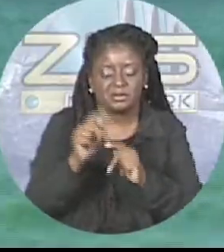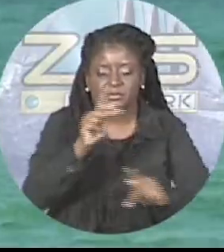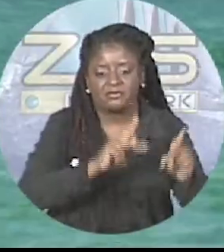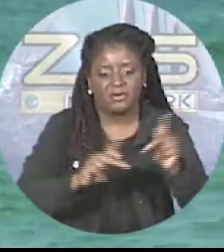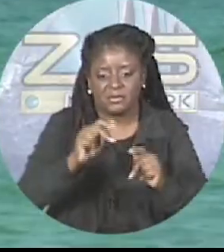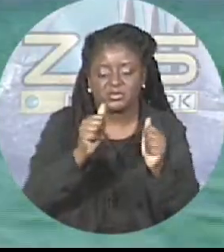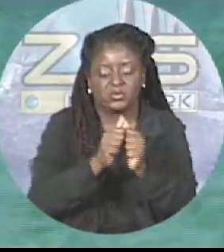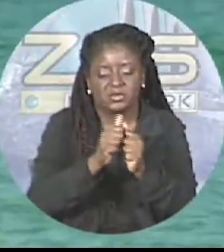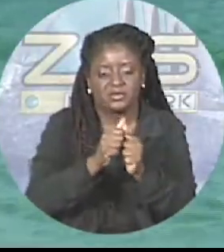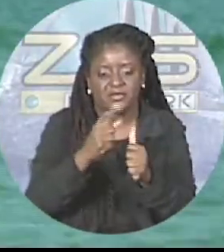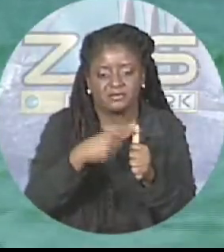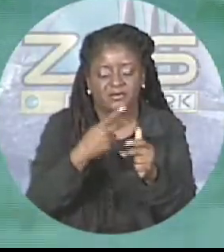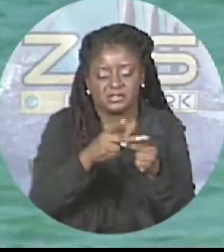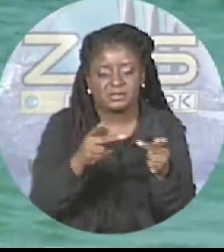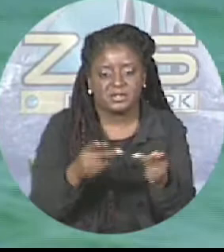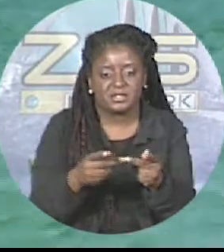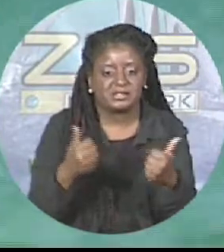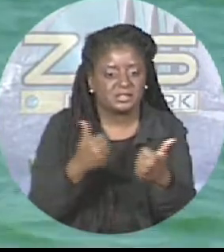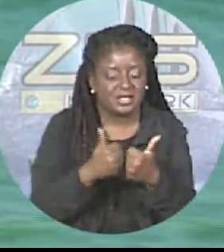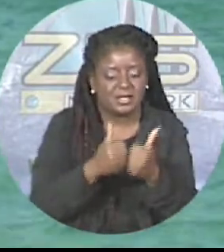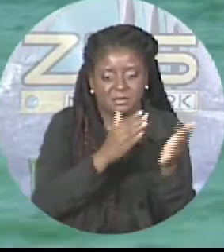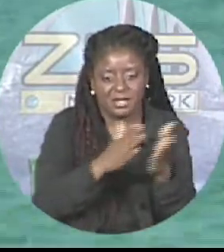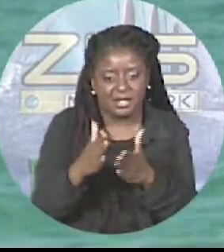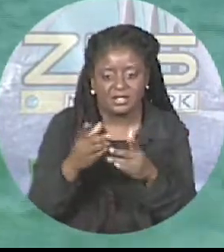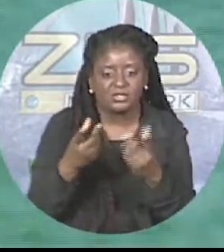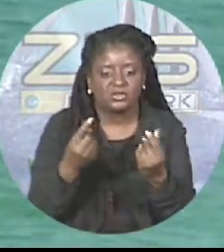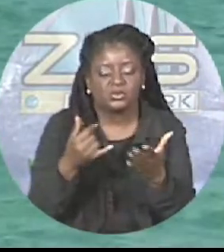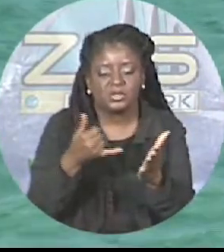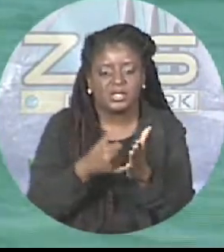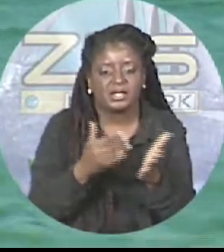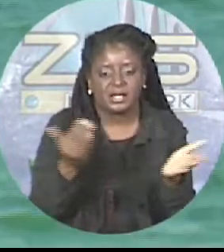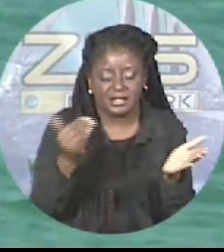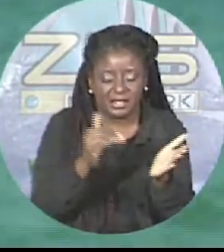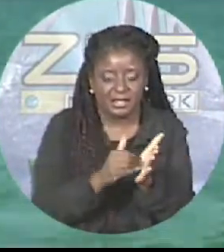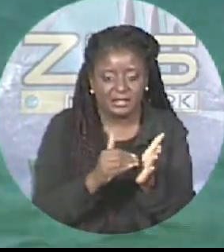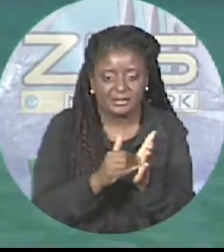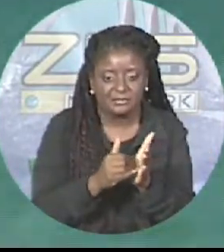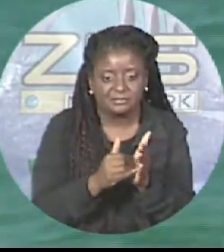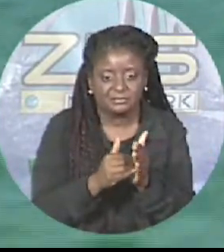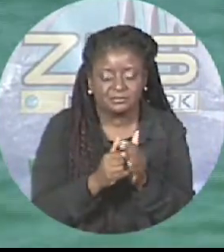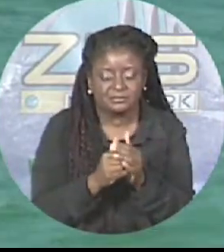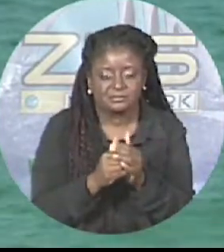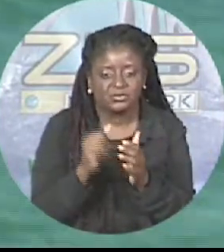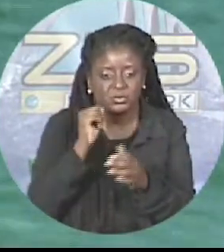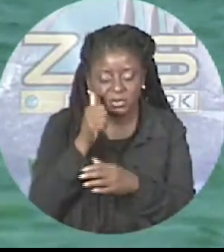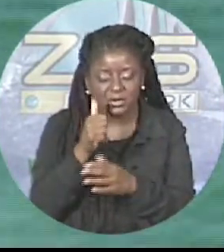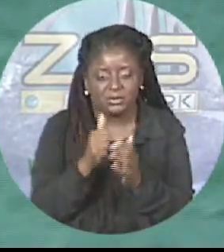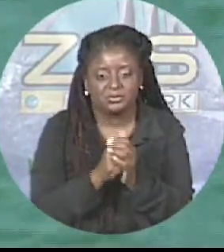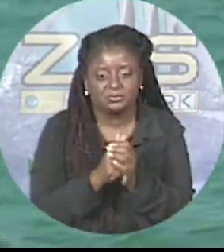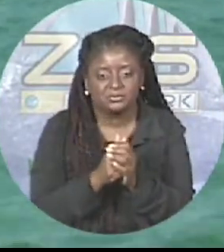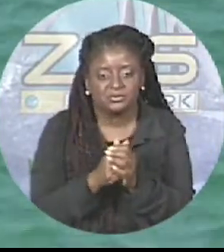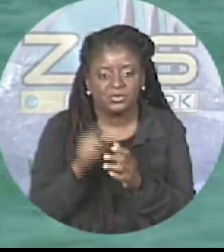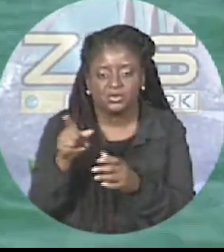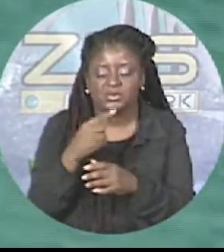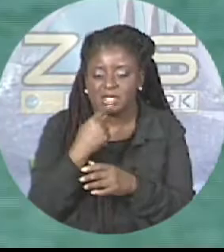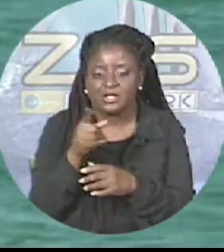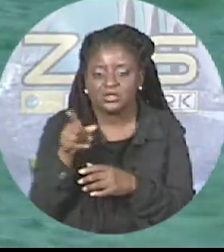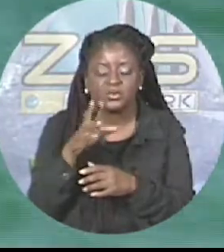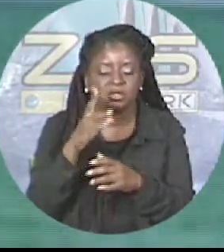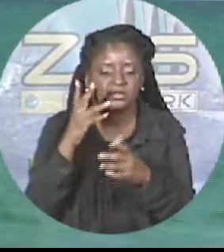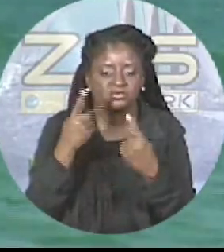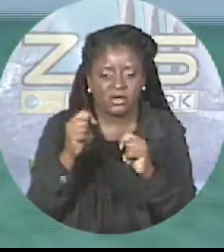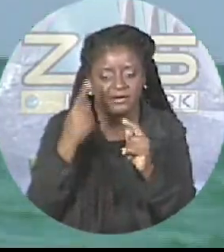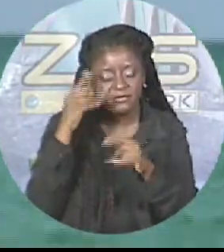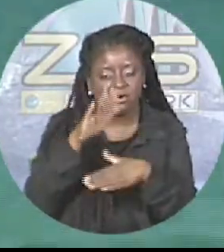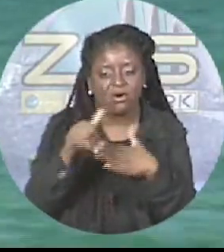Game plan for those ones? The game plan is to do it all over again. Speaking to you earlier, you said you're going for all three classes, so you're well on your way there. Yes, this